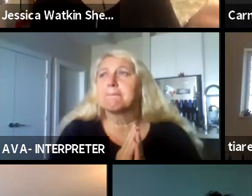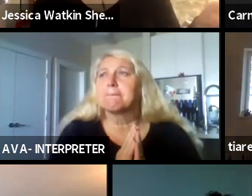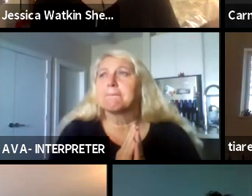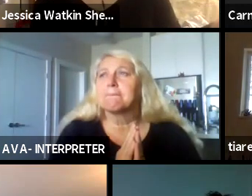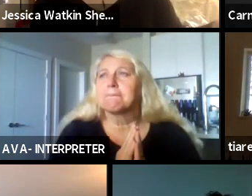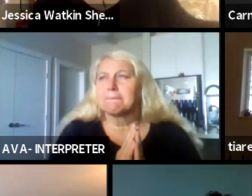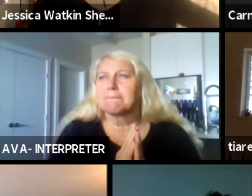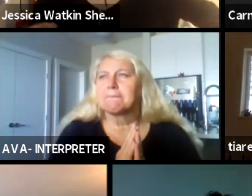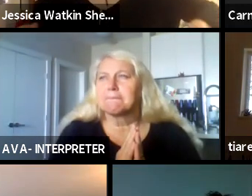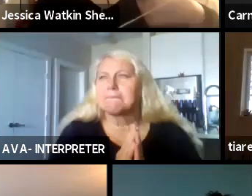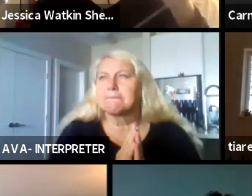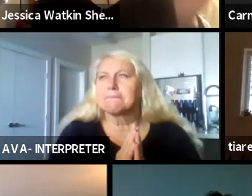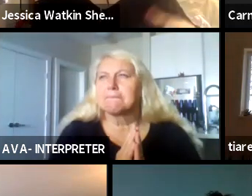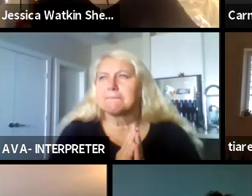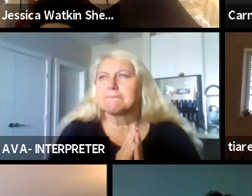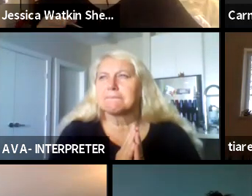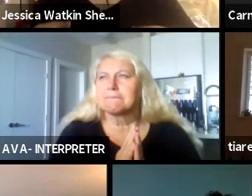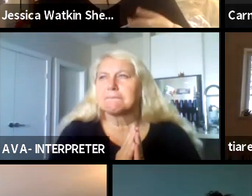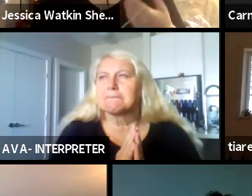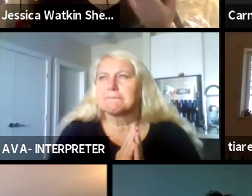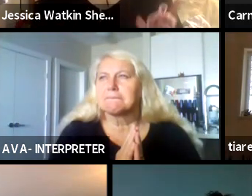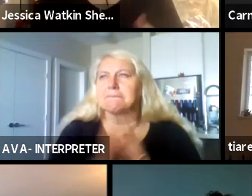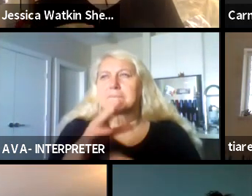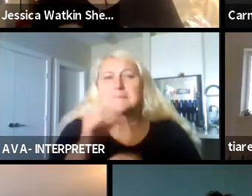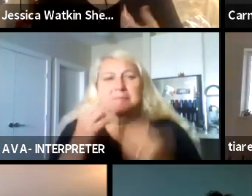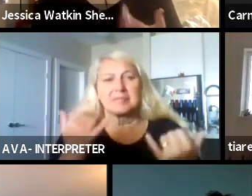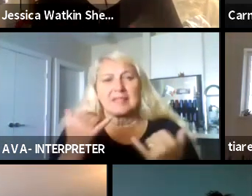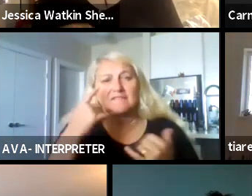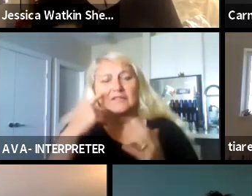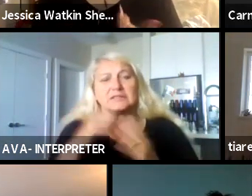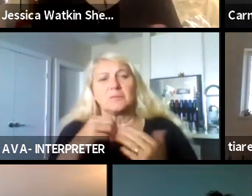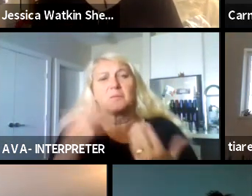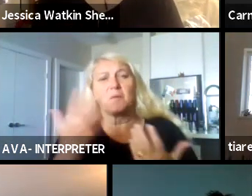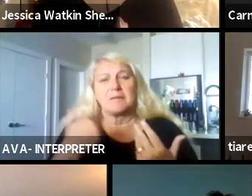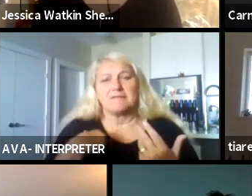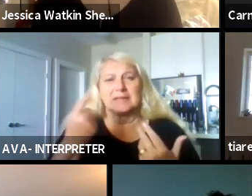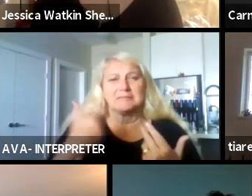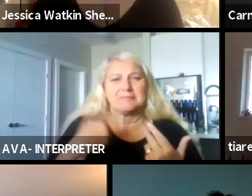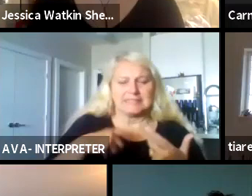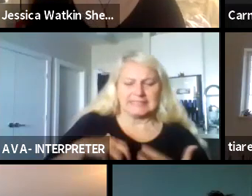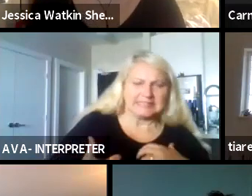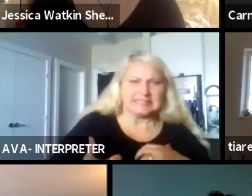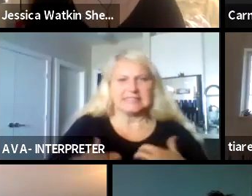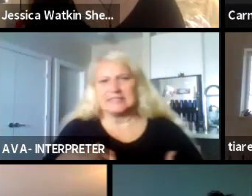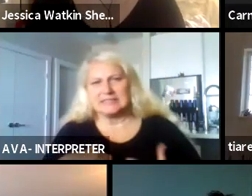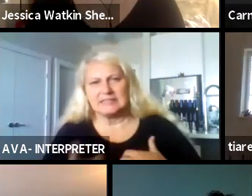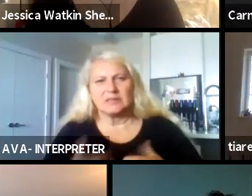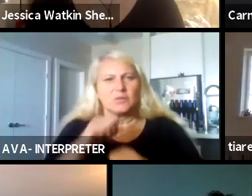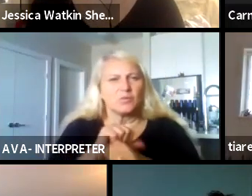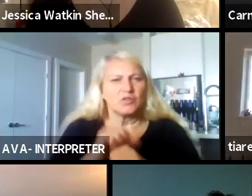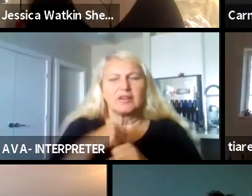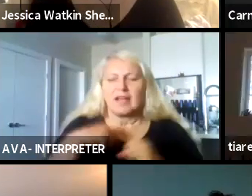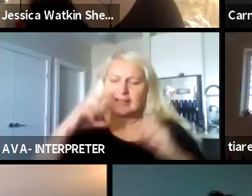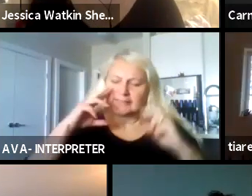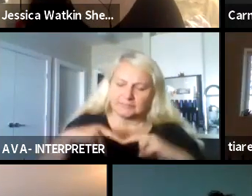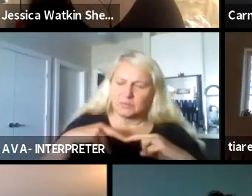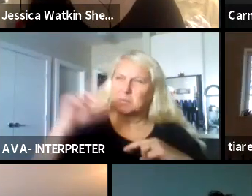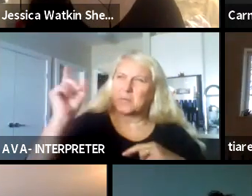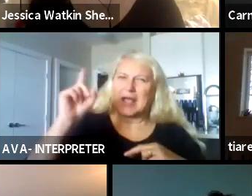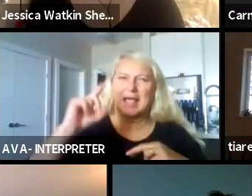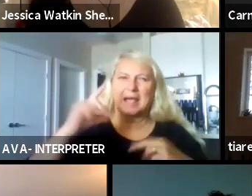what's unsettling about the work we're presently with right now, where we feel or notice it in the body.